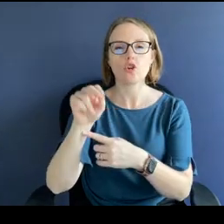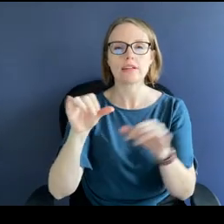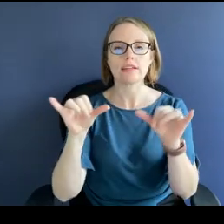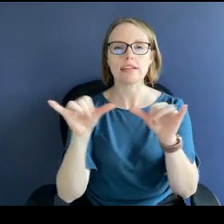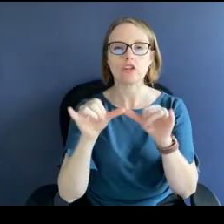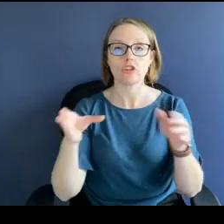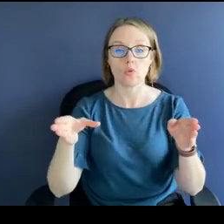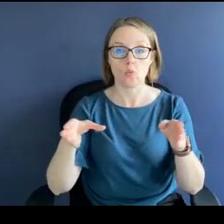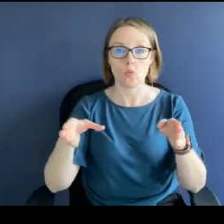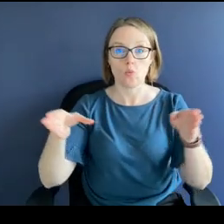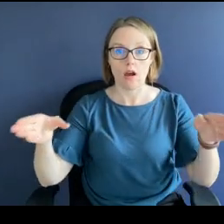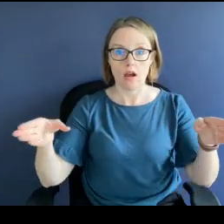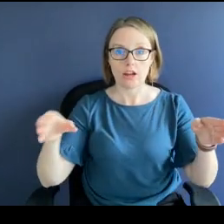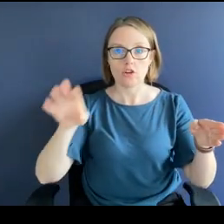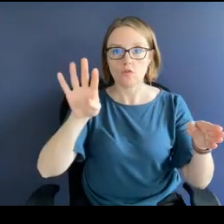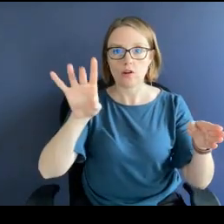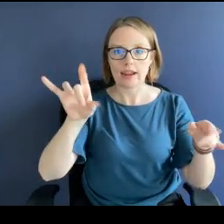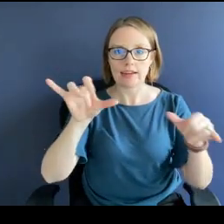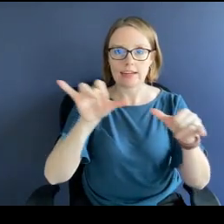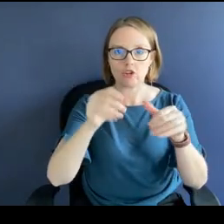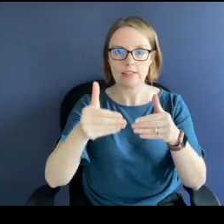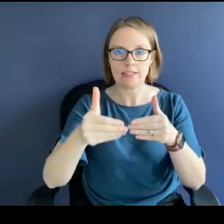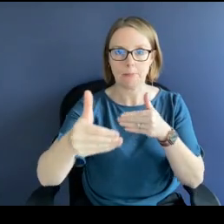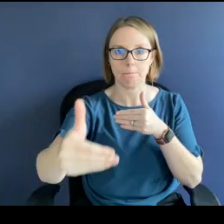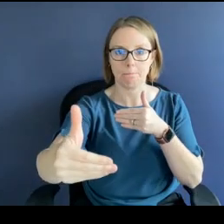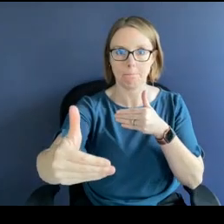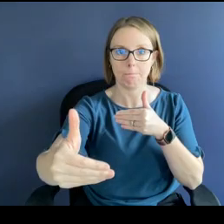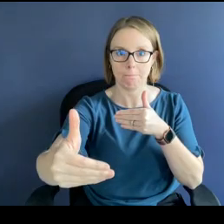by 48 inches deep.